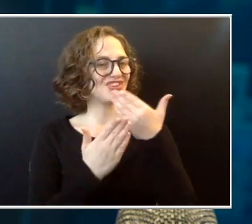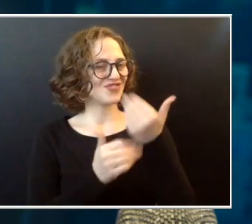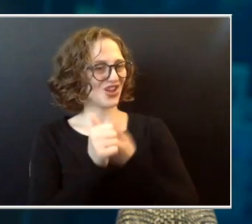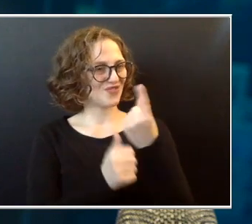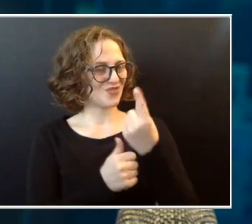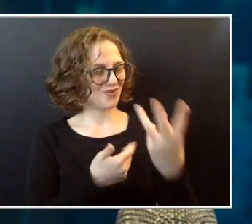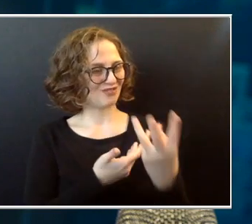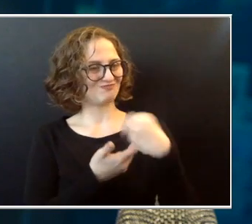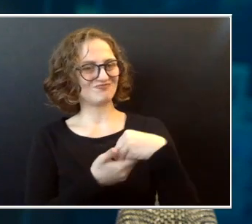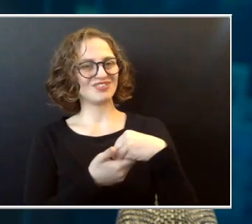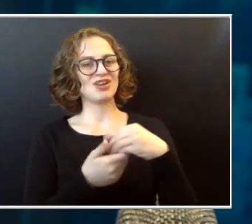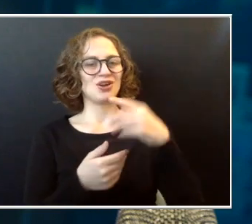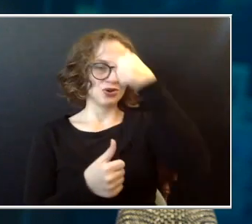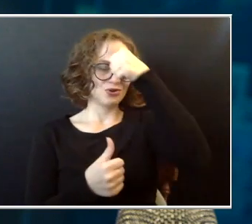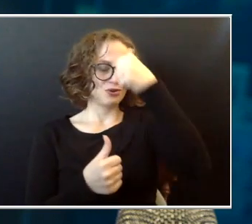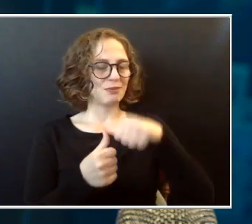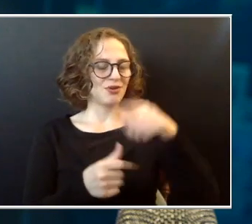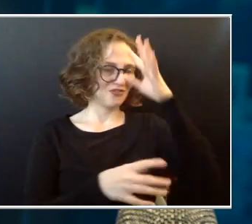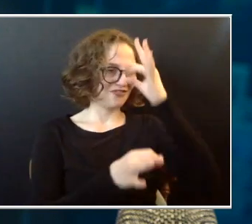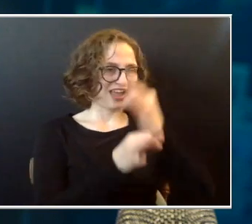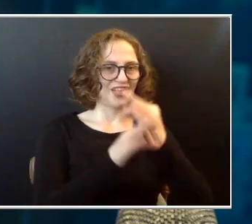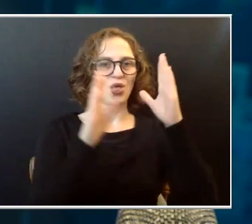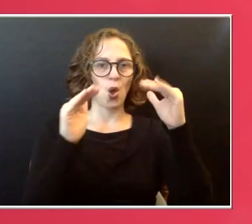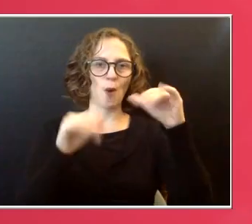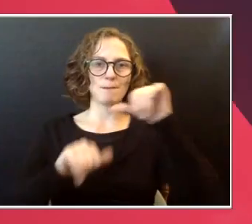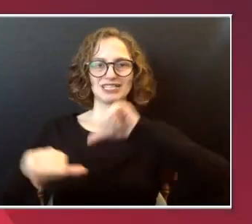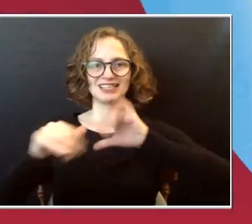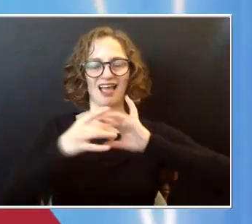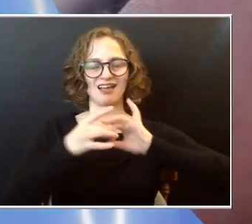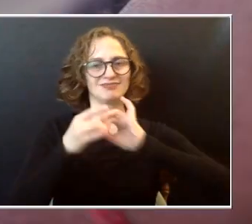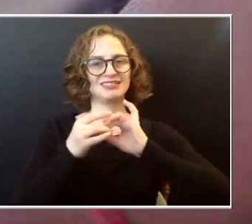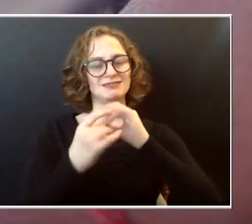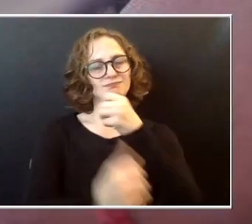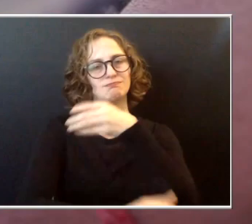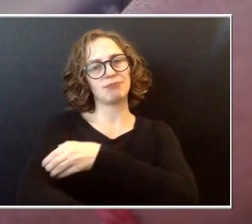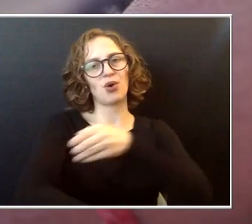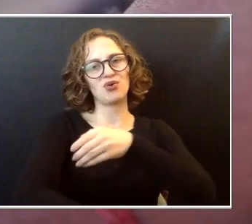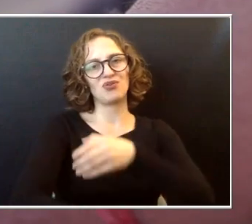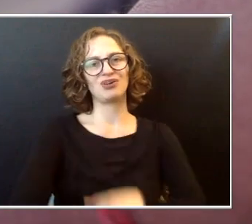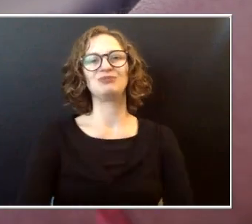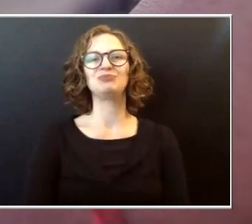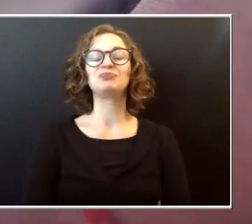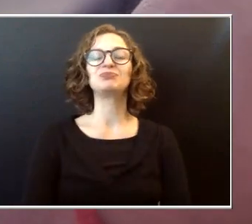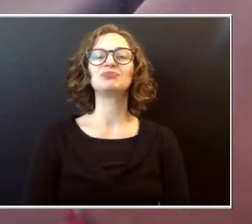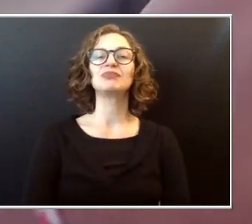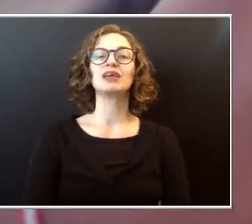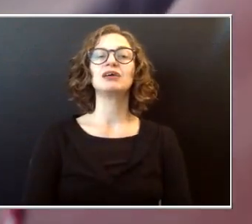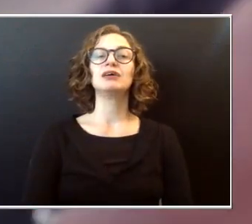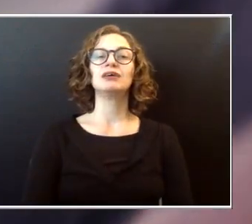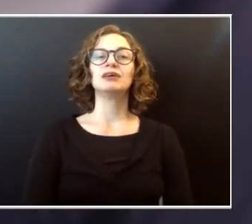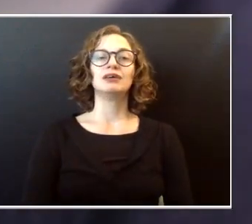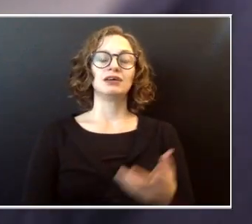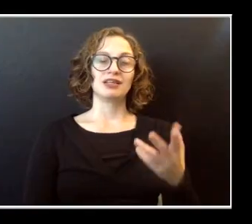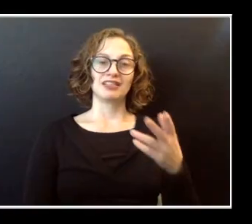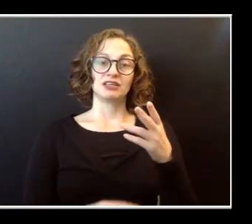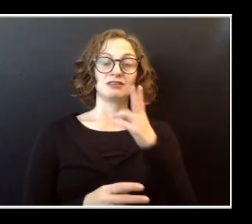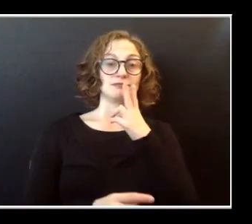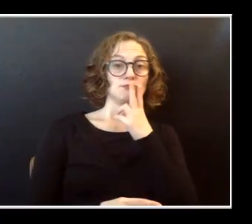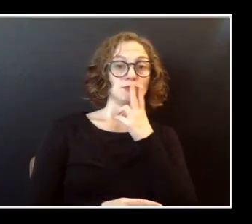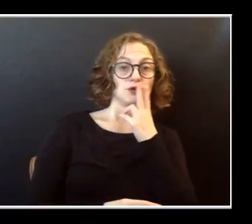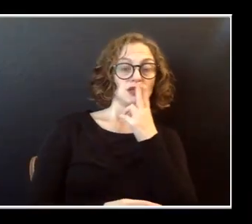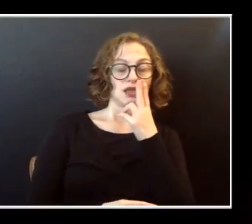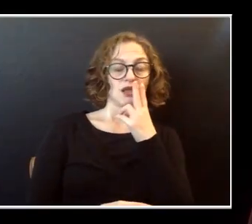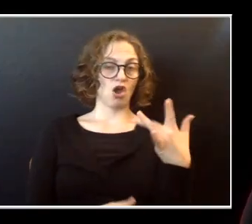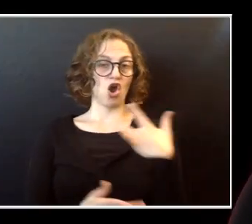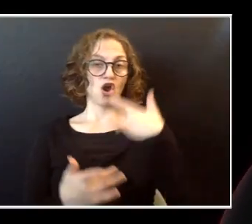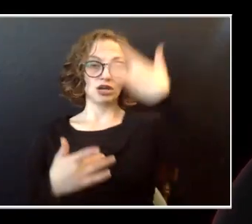science. It's powerful. Be a part of that. We'll see you next time. There is a strong connection between smoking and heart disease,